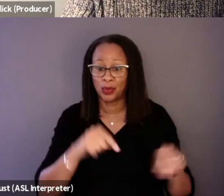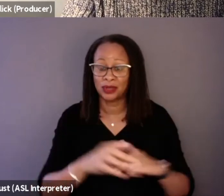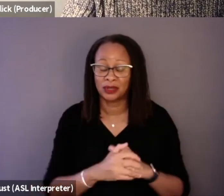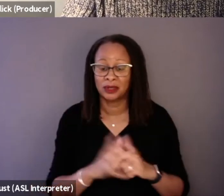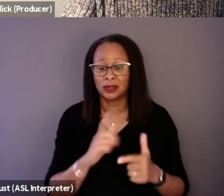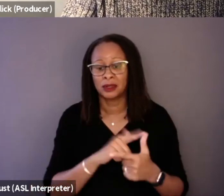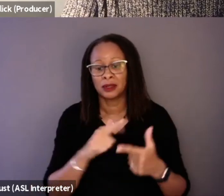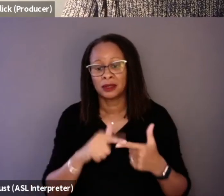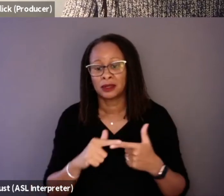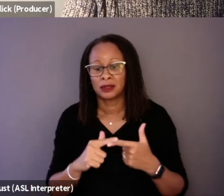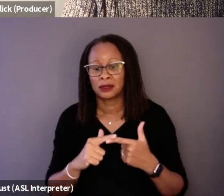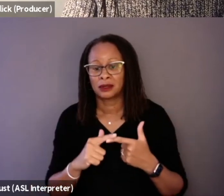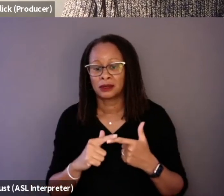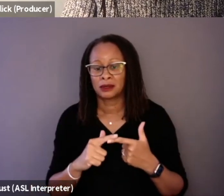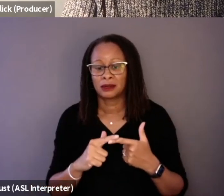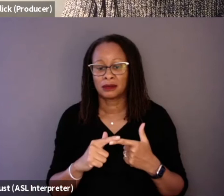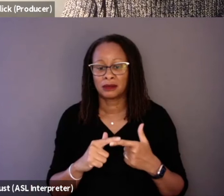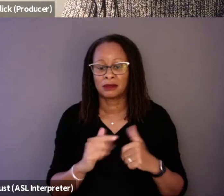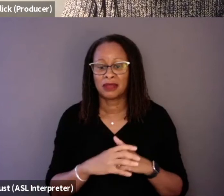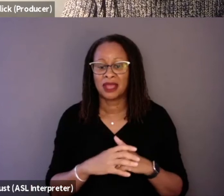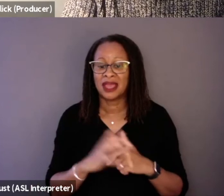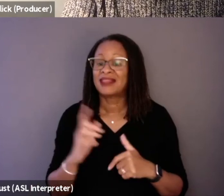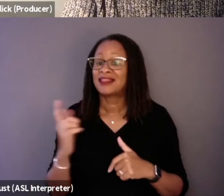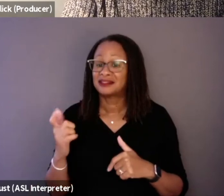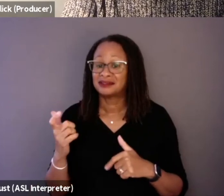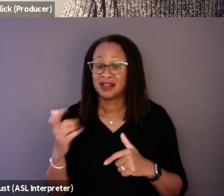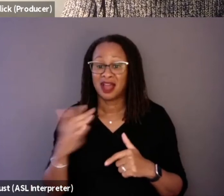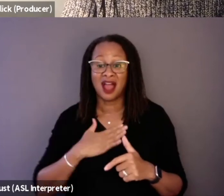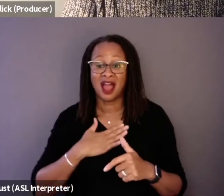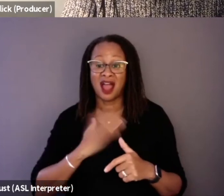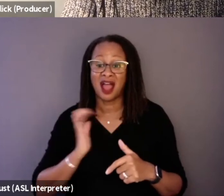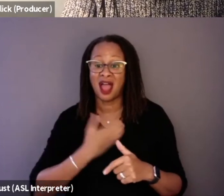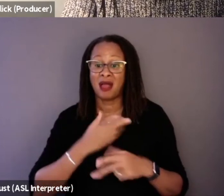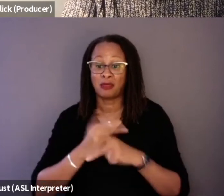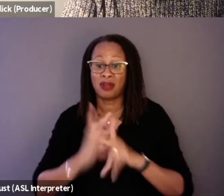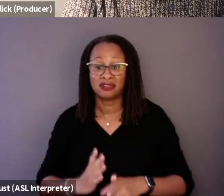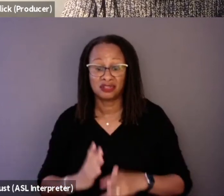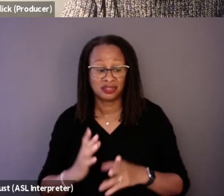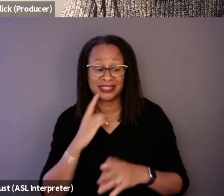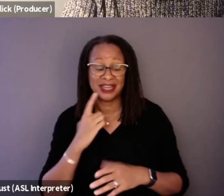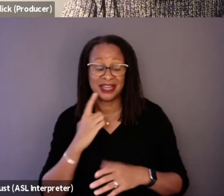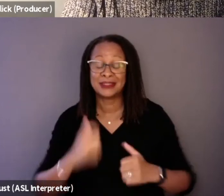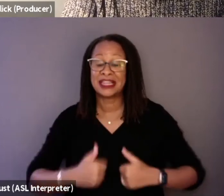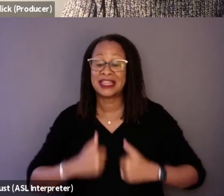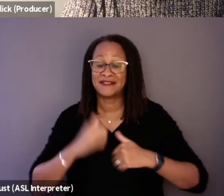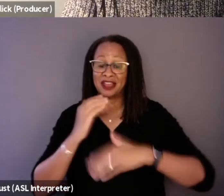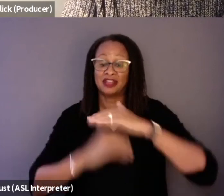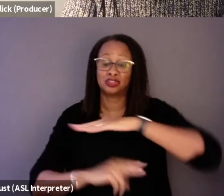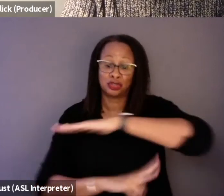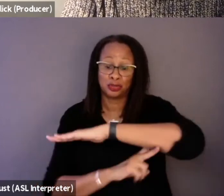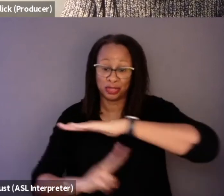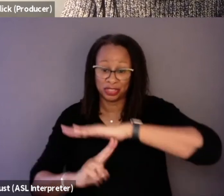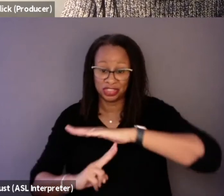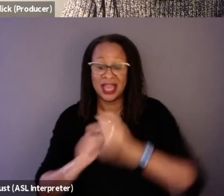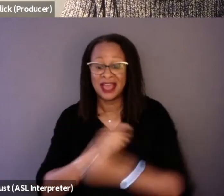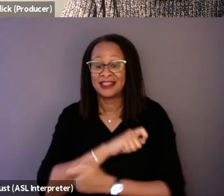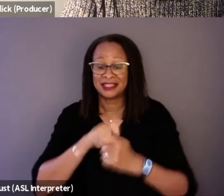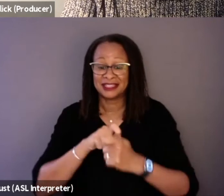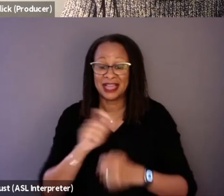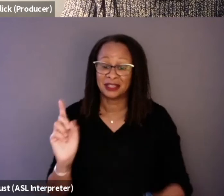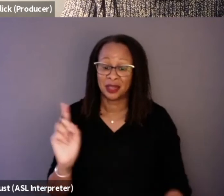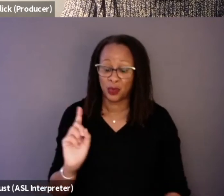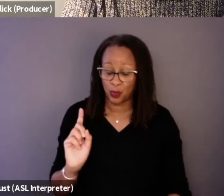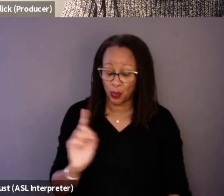then Humayun said that he found that Shaista was living under the bridge, and it was actually the same bridge where we had filmed our